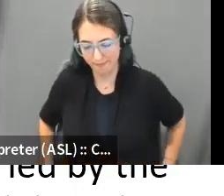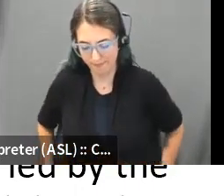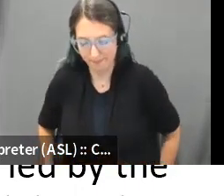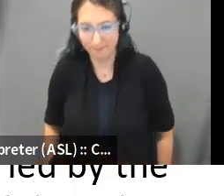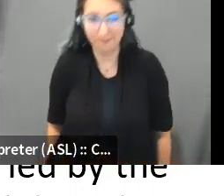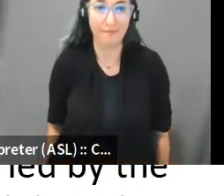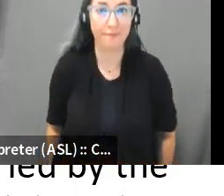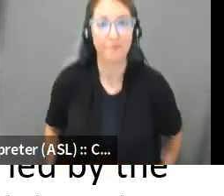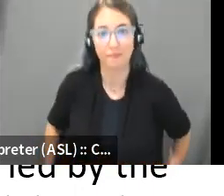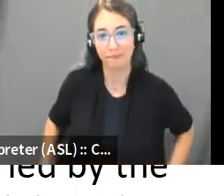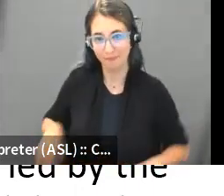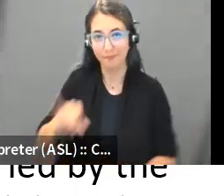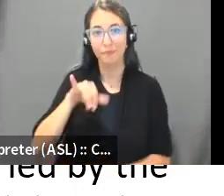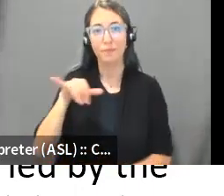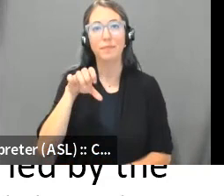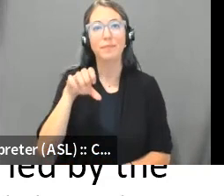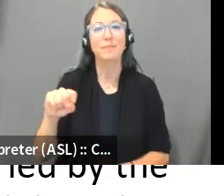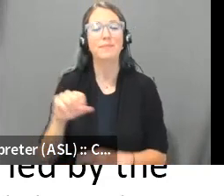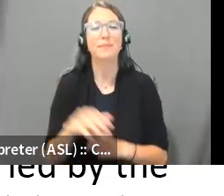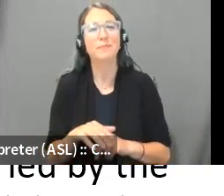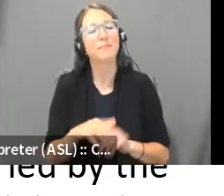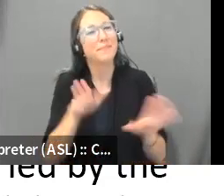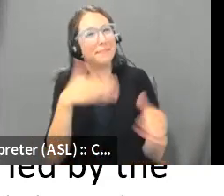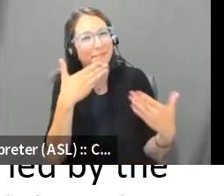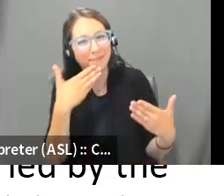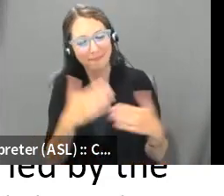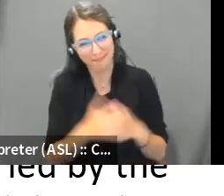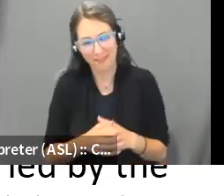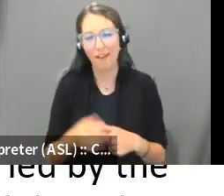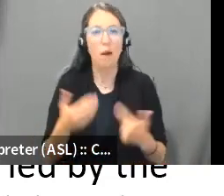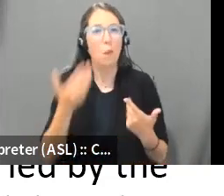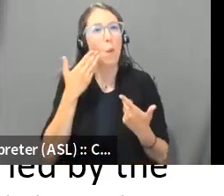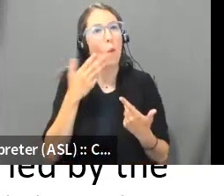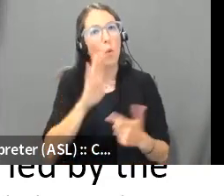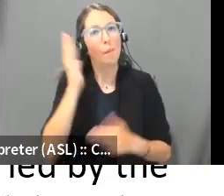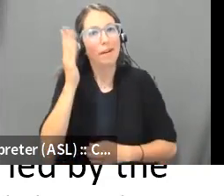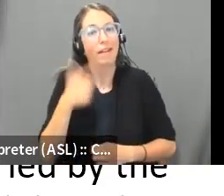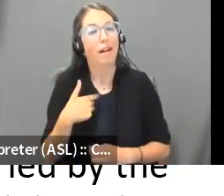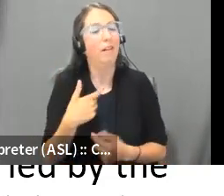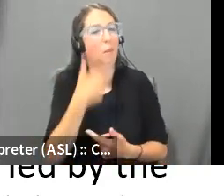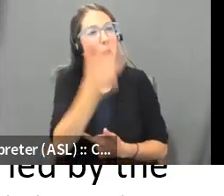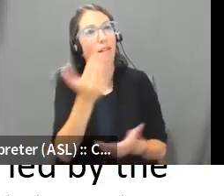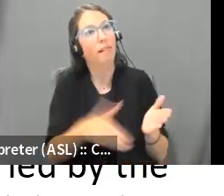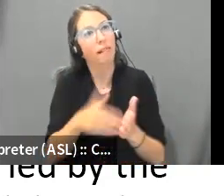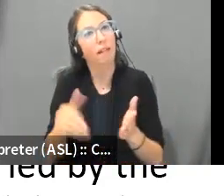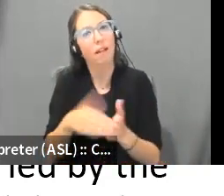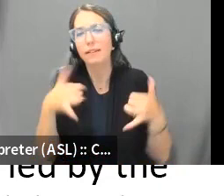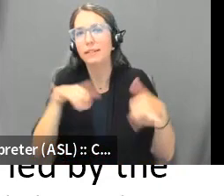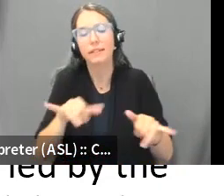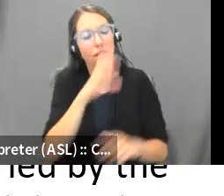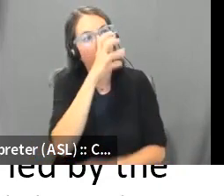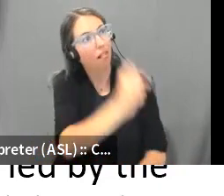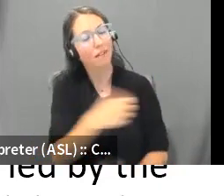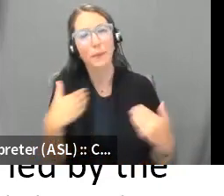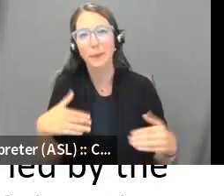Thanks, Chad. I always love hearing you talk about this, even though I've heard you do it a million times. So thank you.